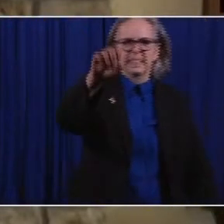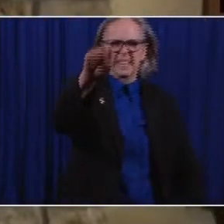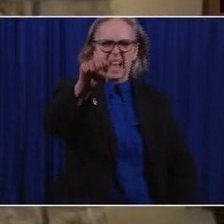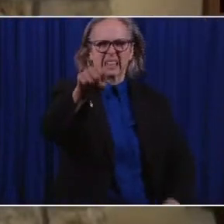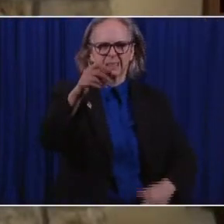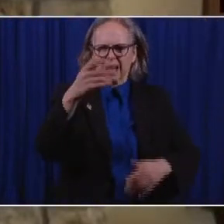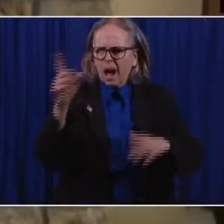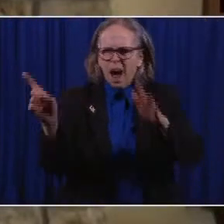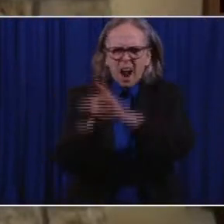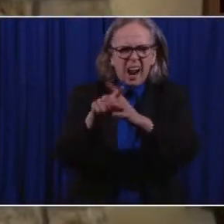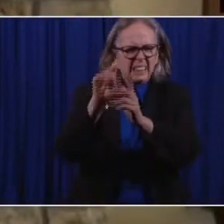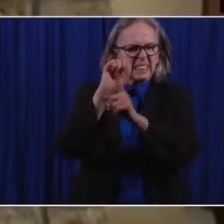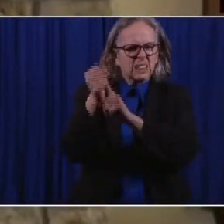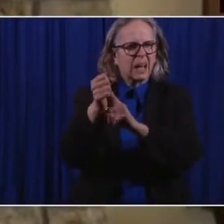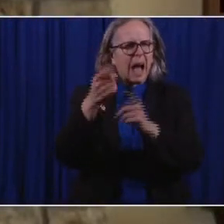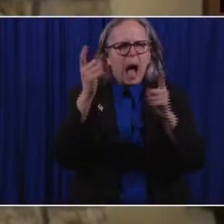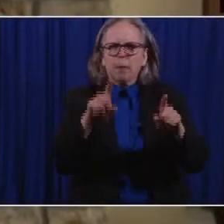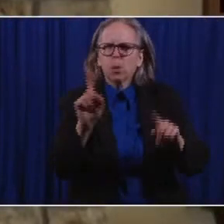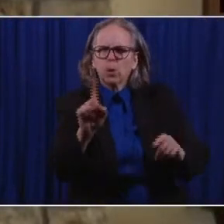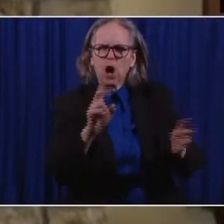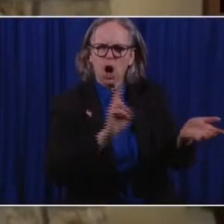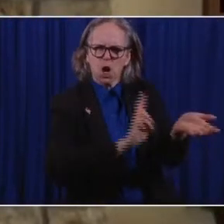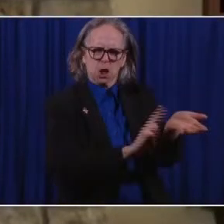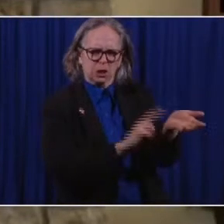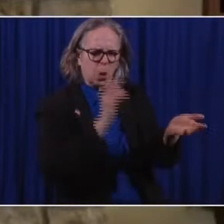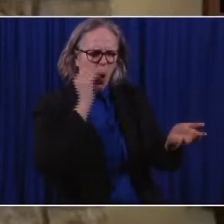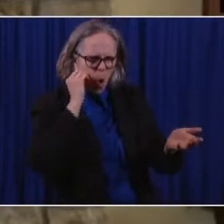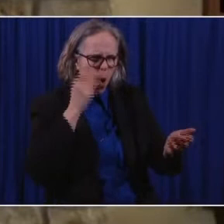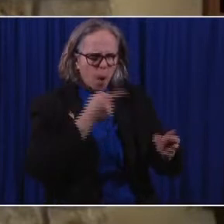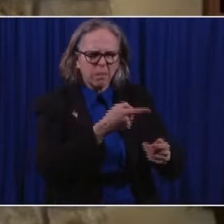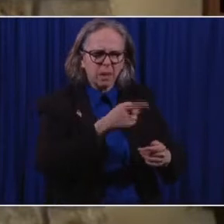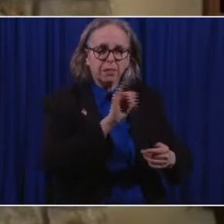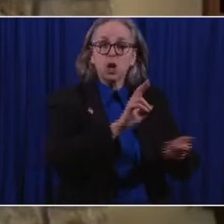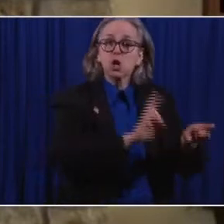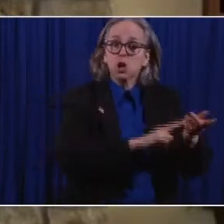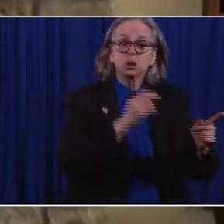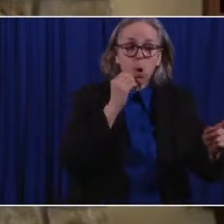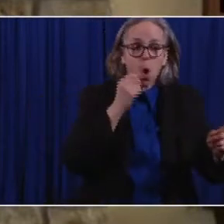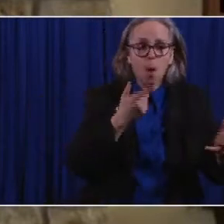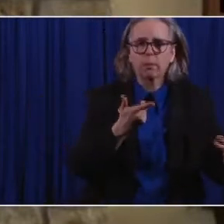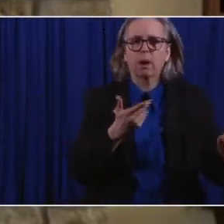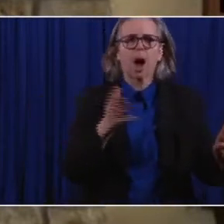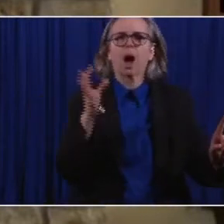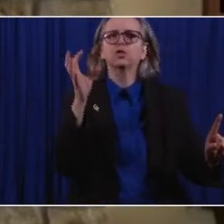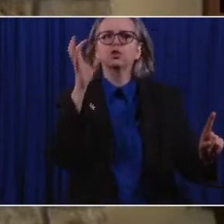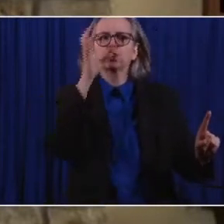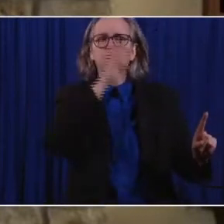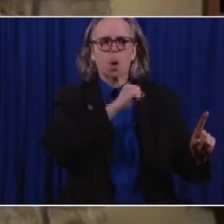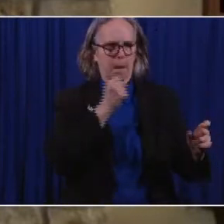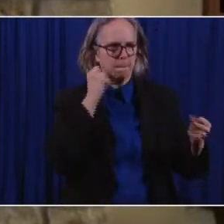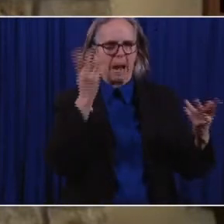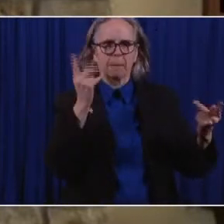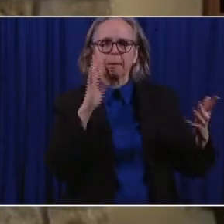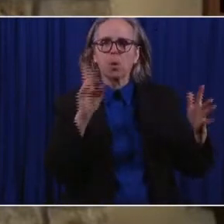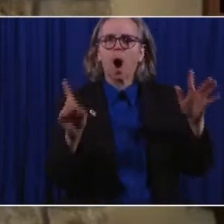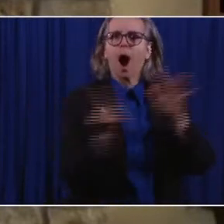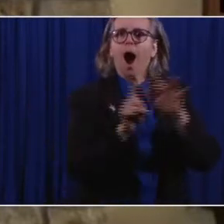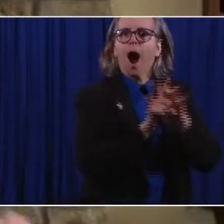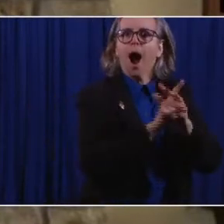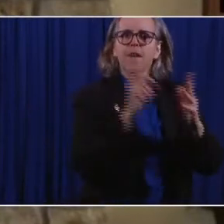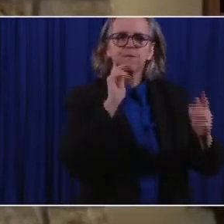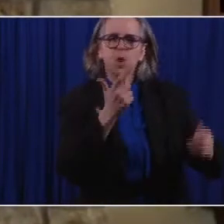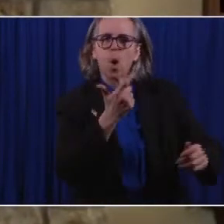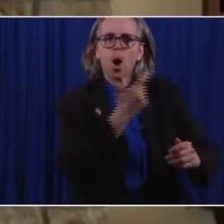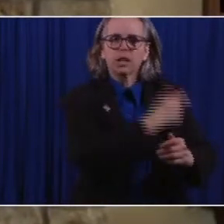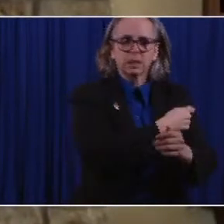where the nursing home had estimated a pretty high level. When the pharmacy company got there to administer it, it wasn't